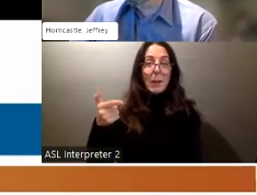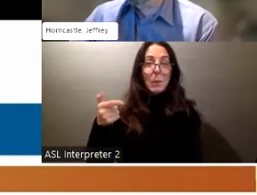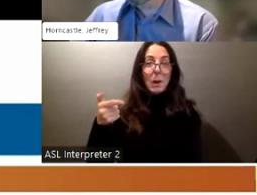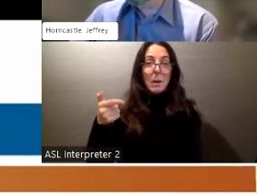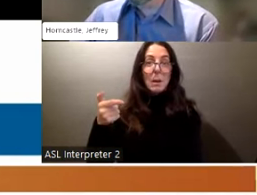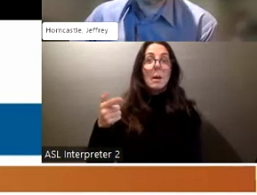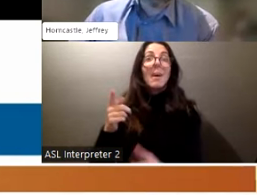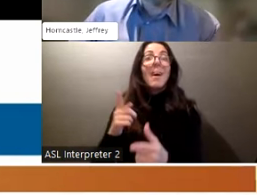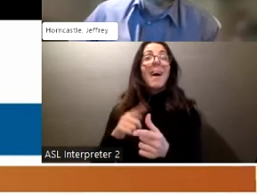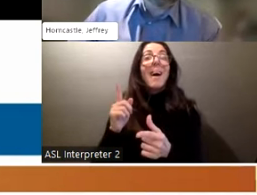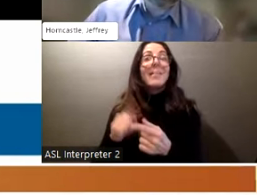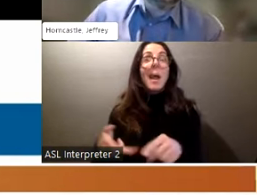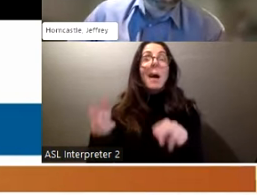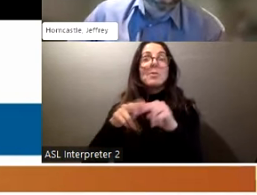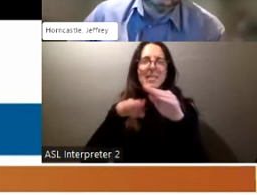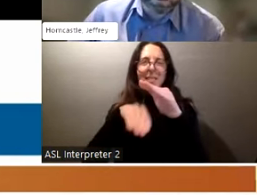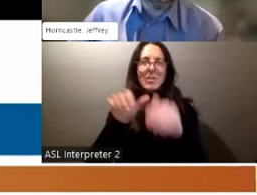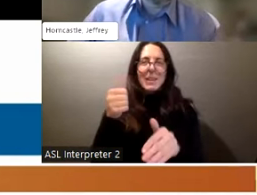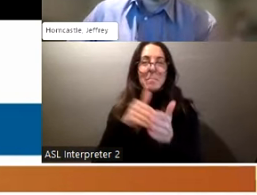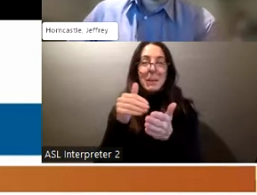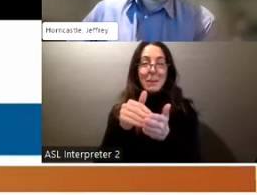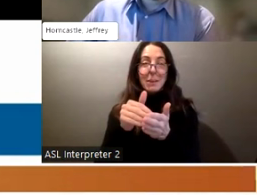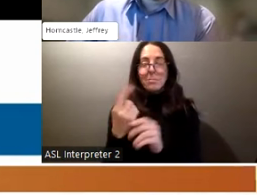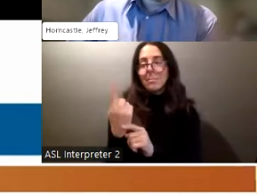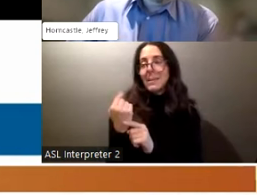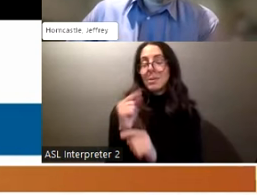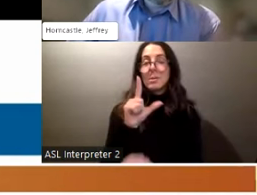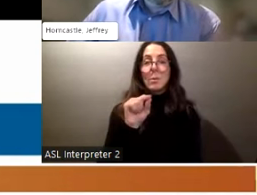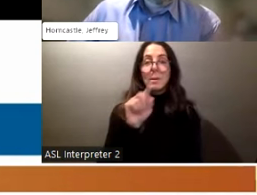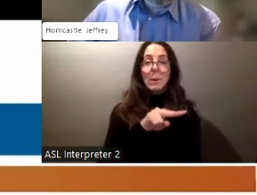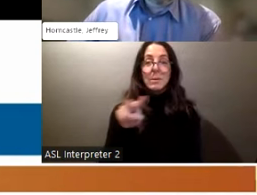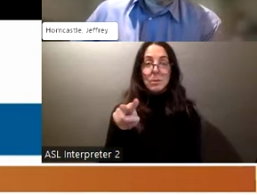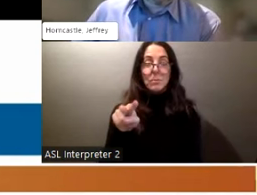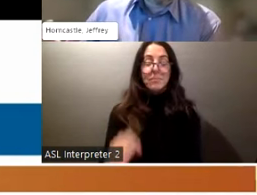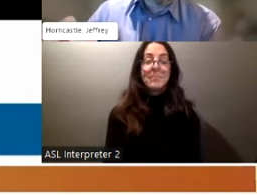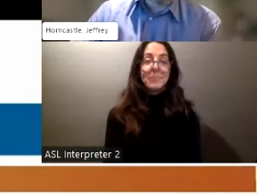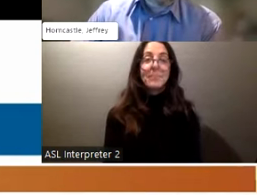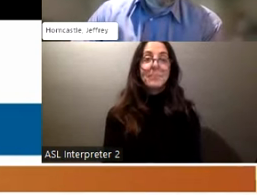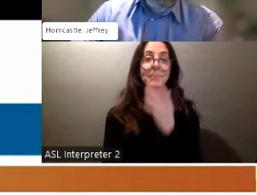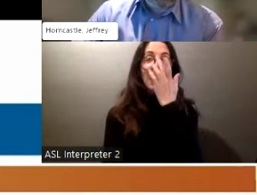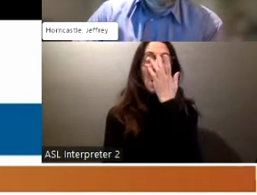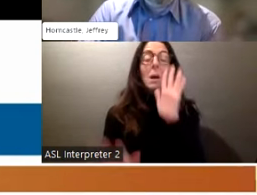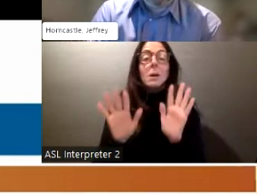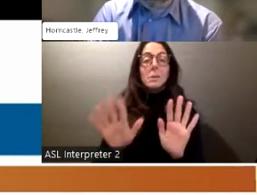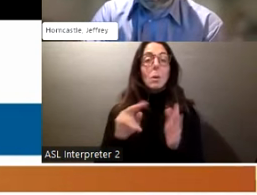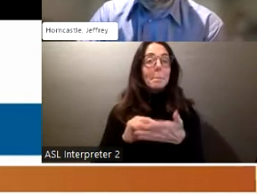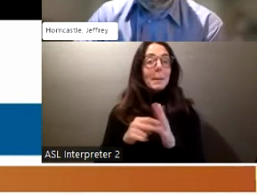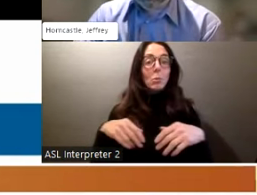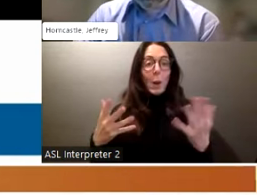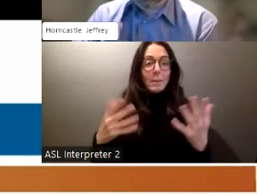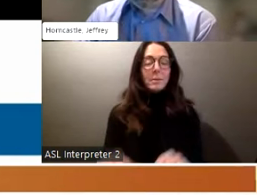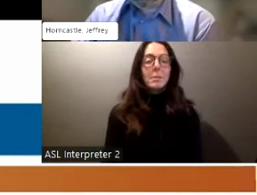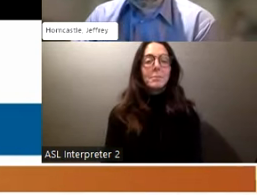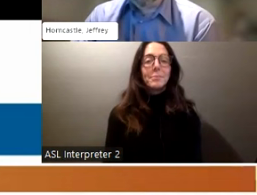to a little under 10 million in 2022. So what we're seeing here is a handout created by the